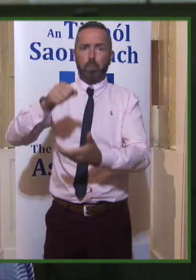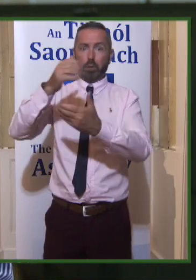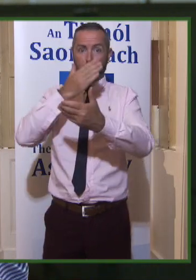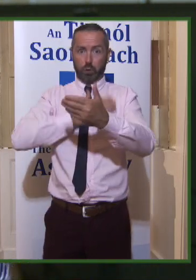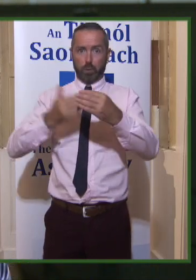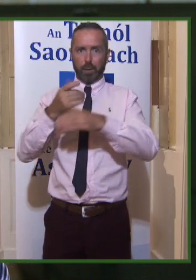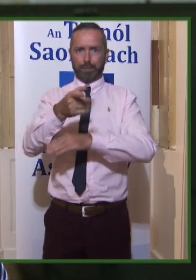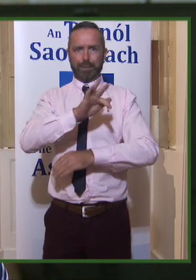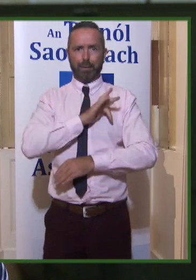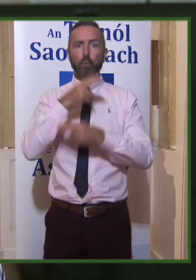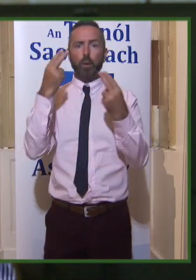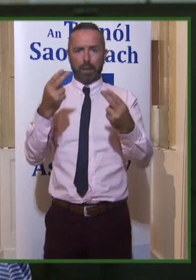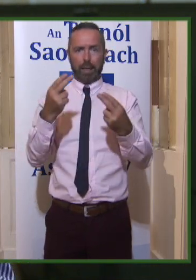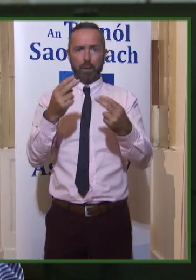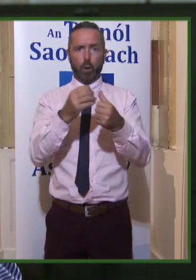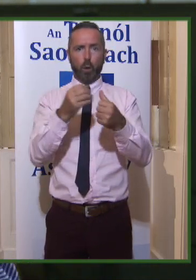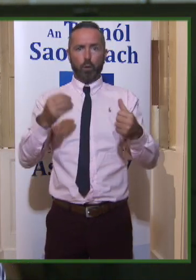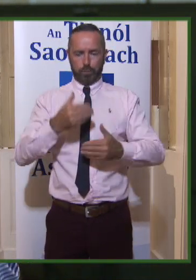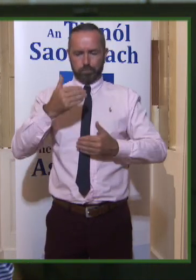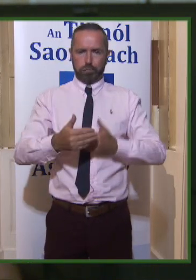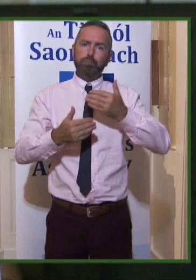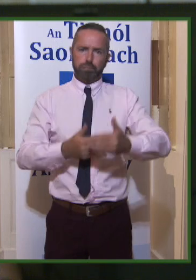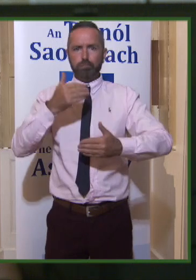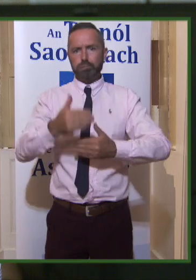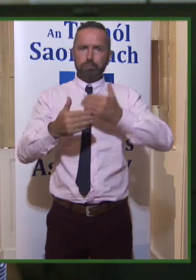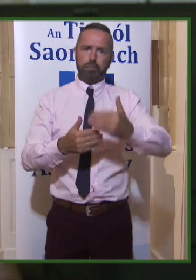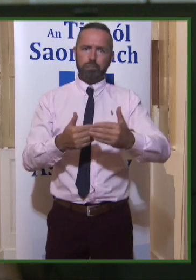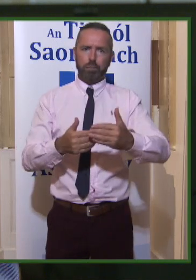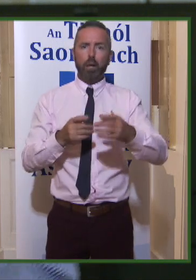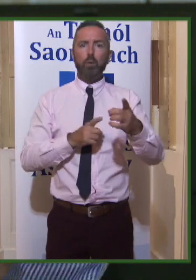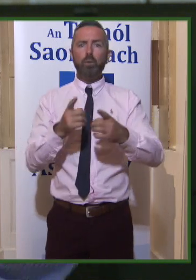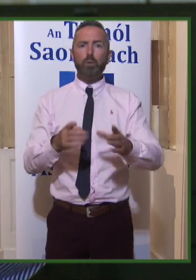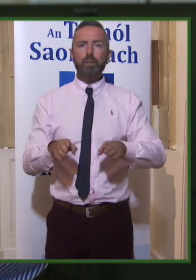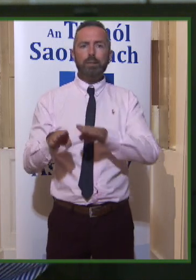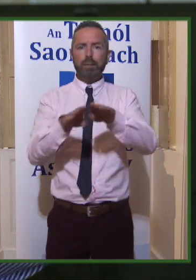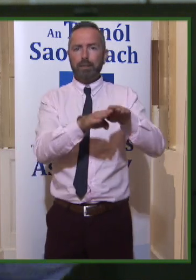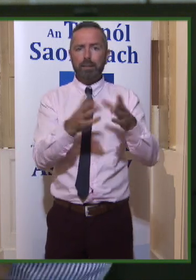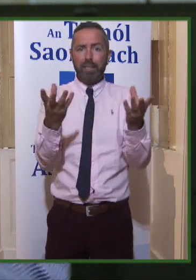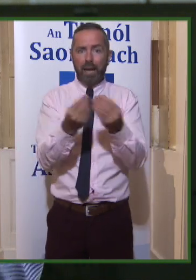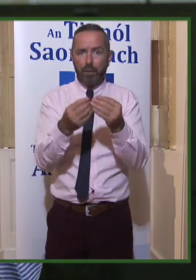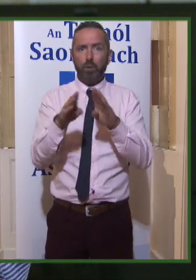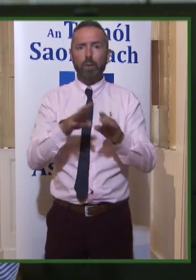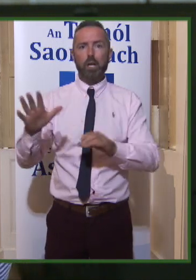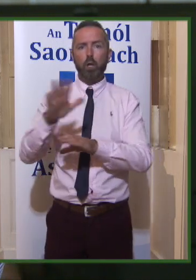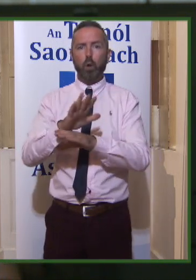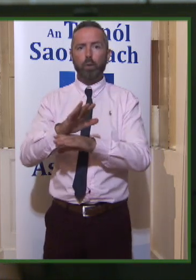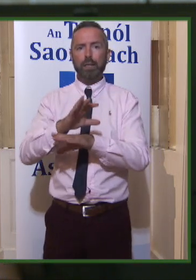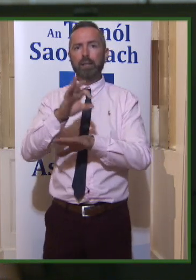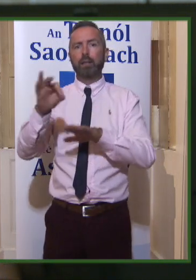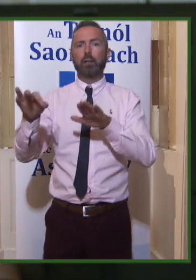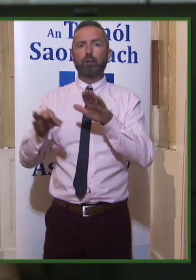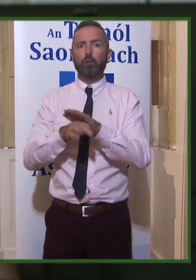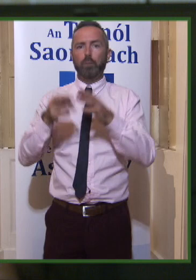There has to be checks and balances, and that means they do it in conjunction with democratically elected local representatives. So I don't really think